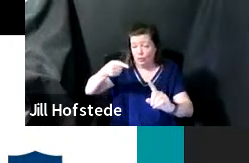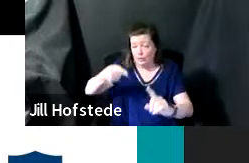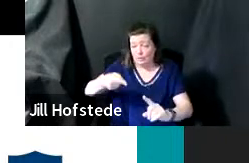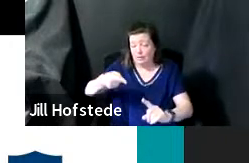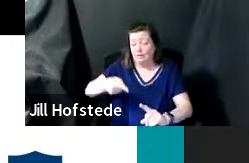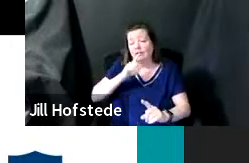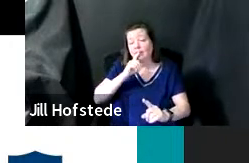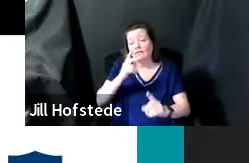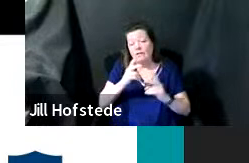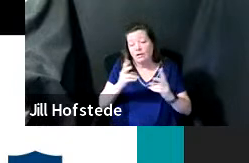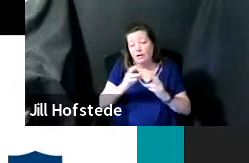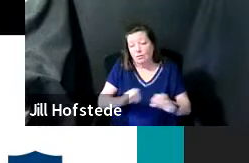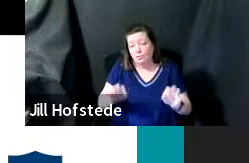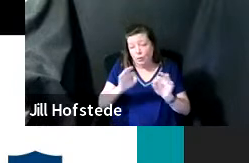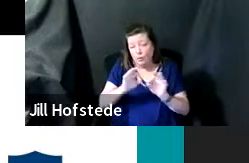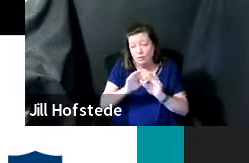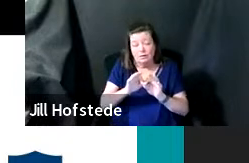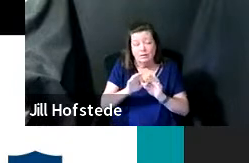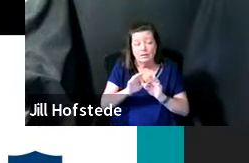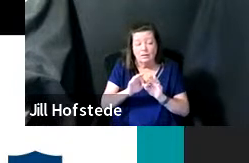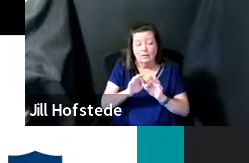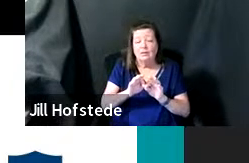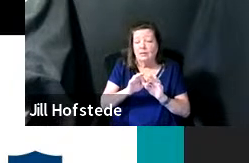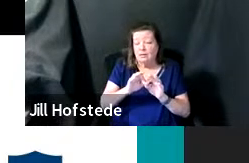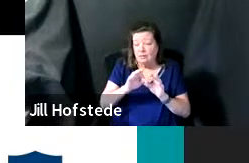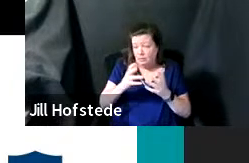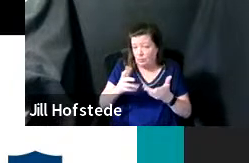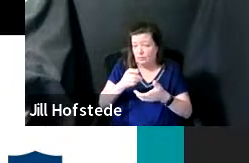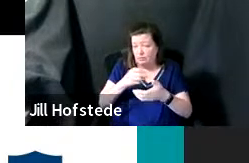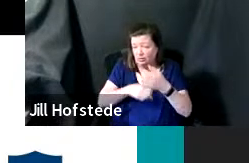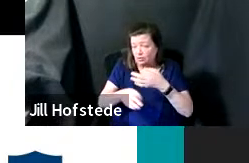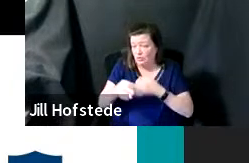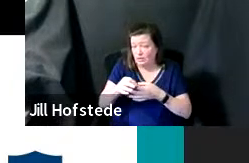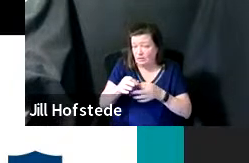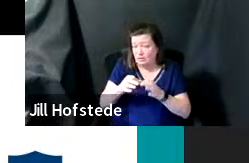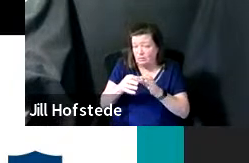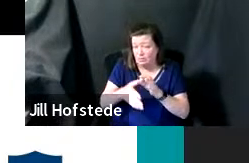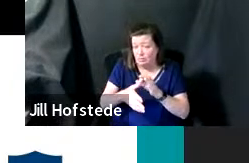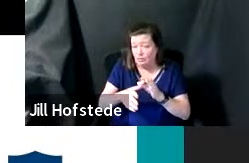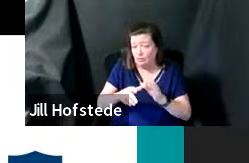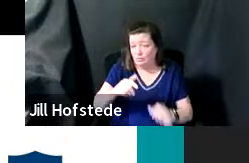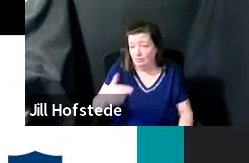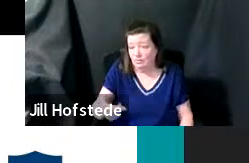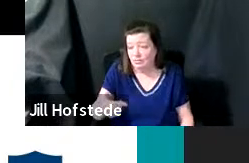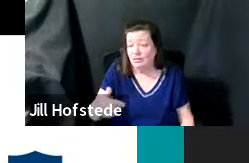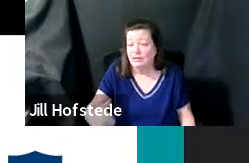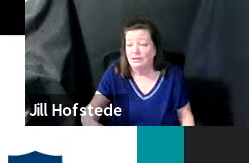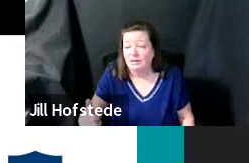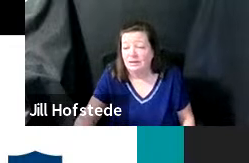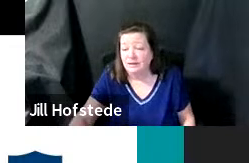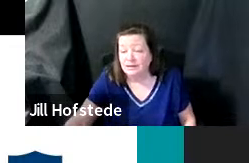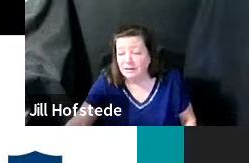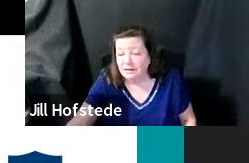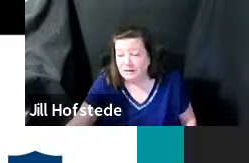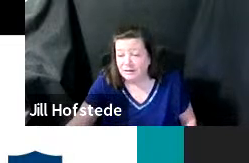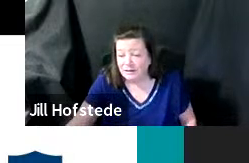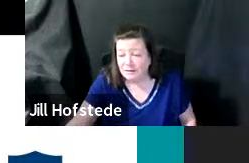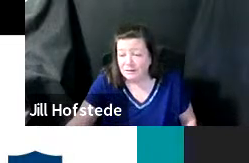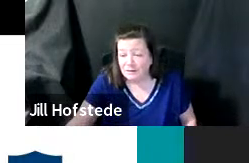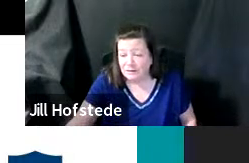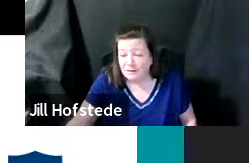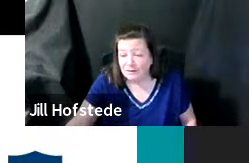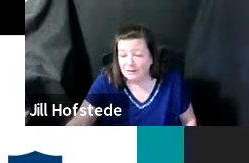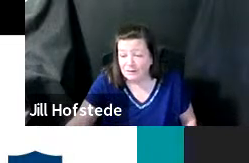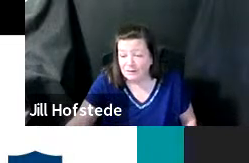rather important. So the first objective here is to improve mobility, accessibility, and connectivity for